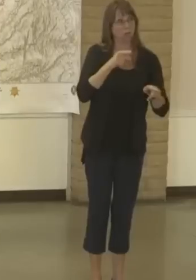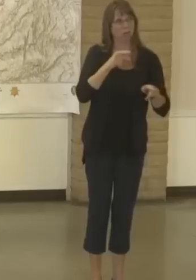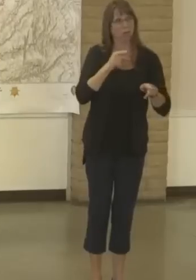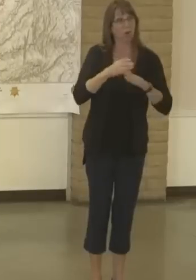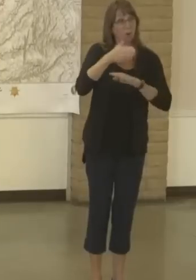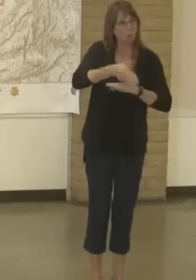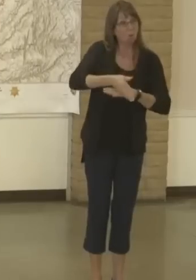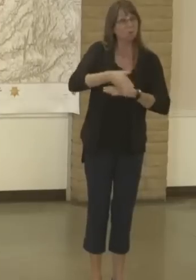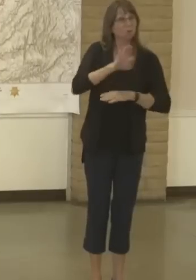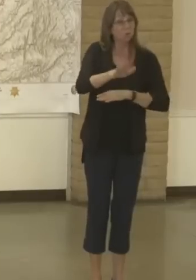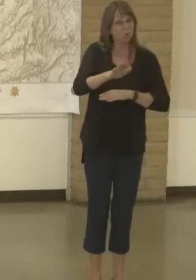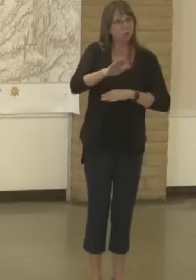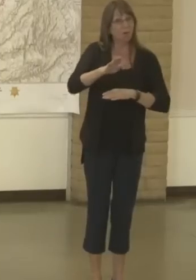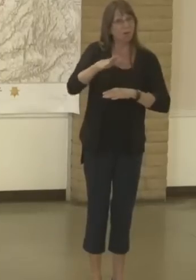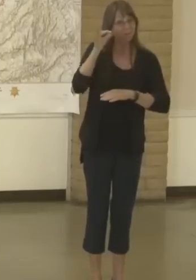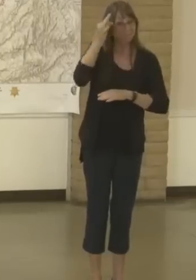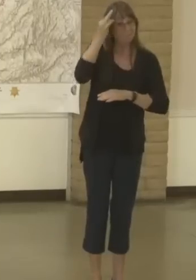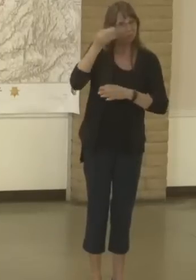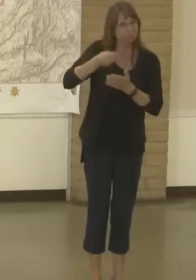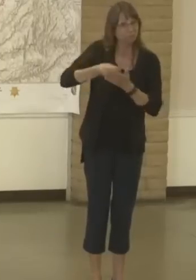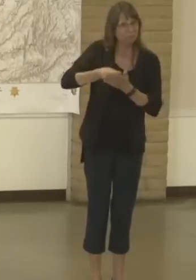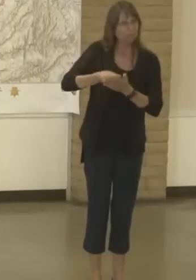Sorry, can you repeat that, please?